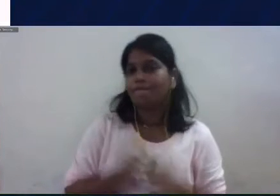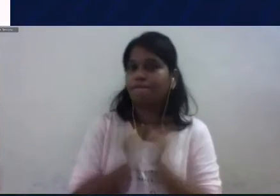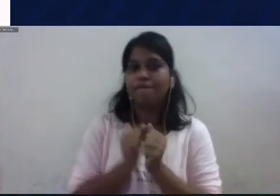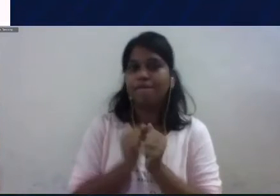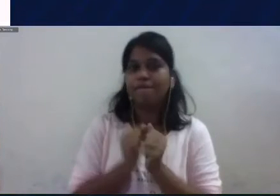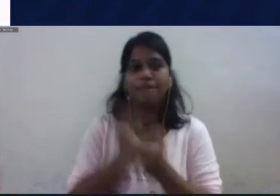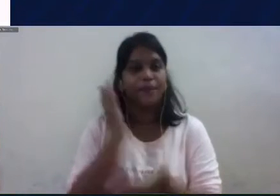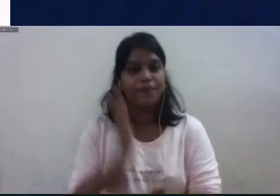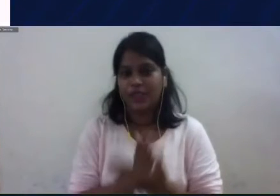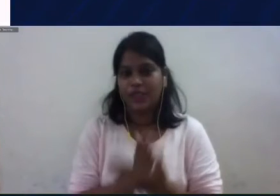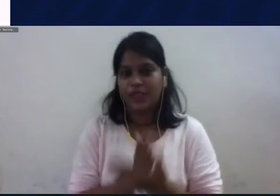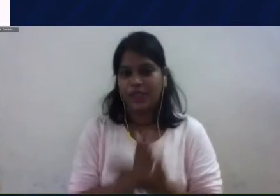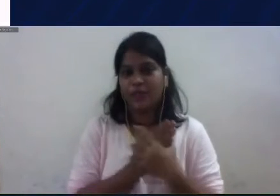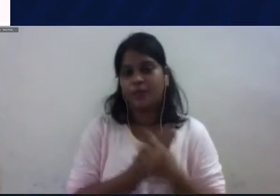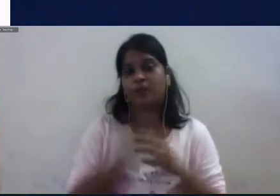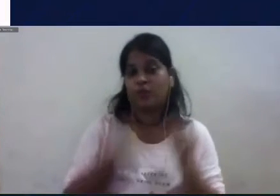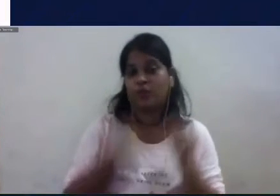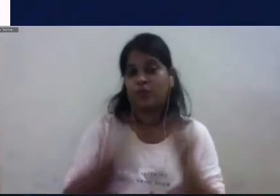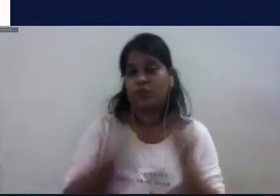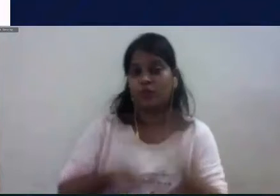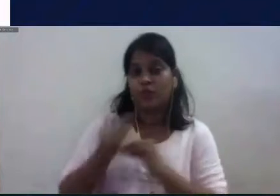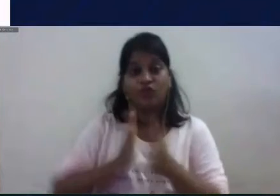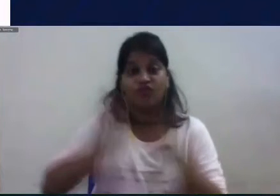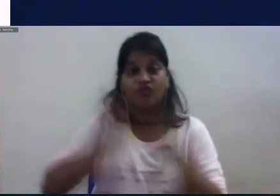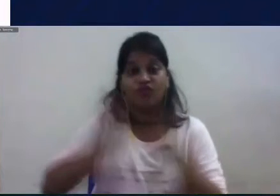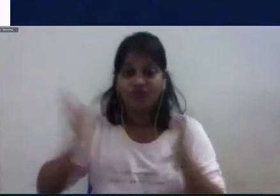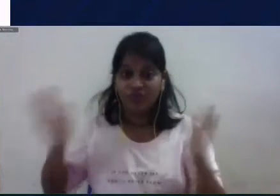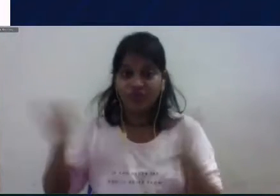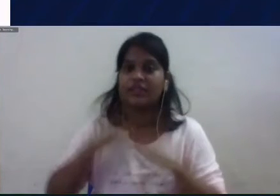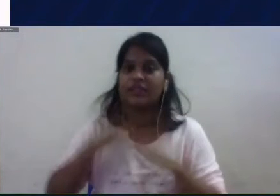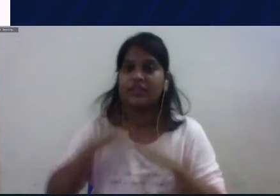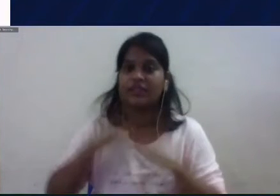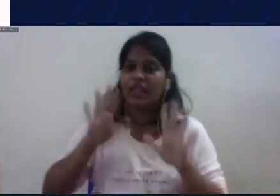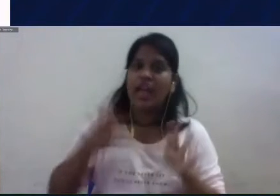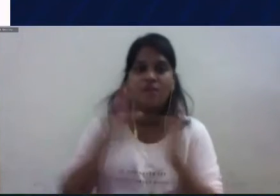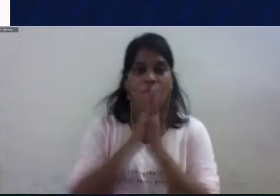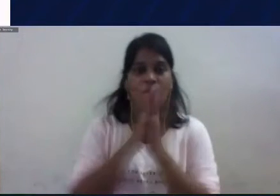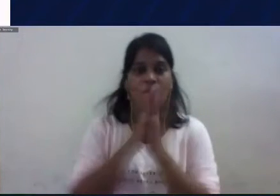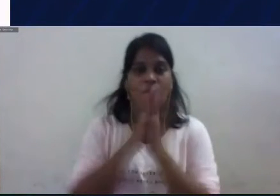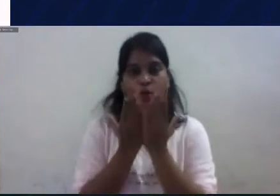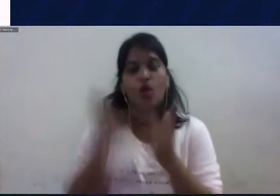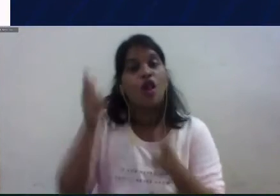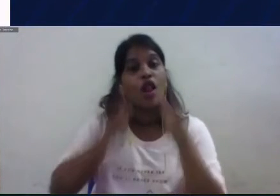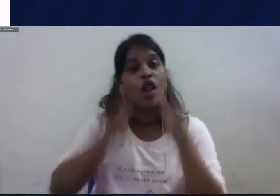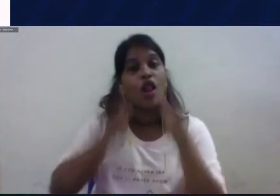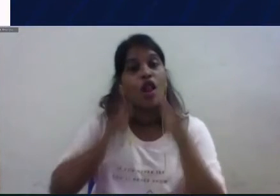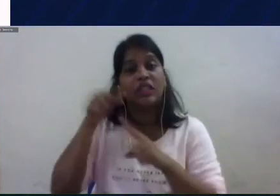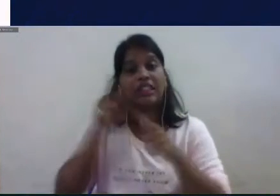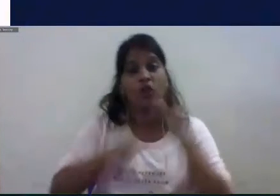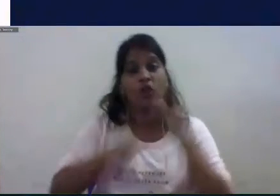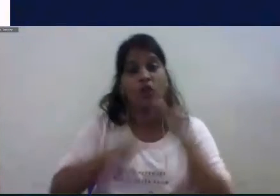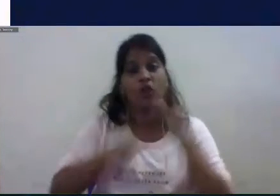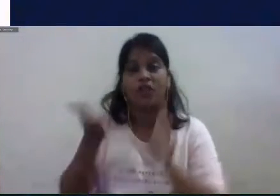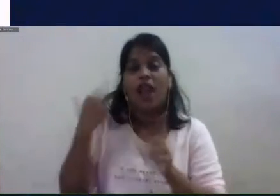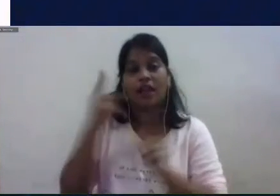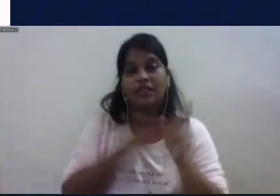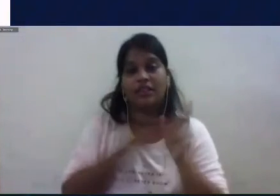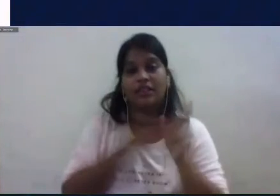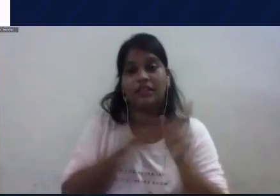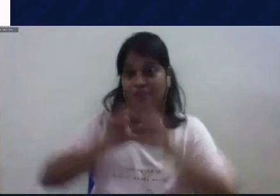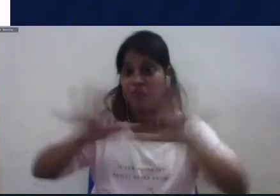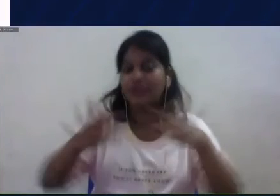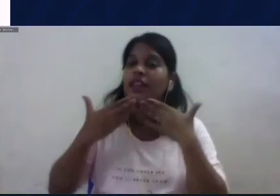stop. For more such stuff, it's there in my book. It's Logical, published last year. Thank you very